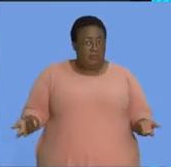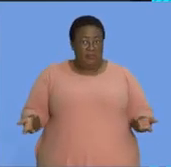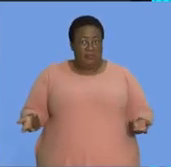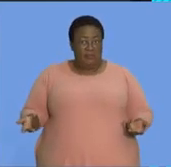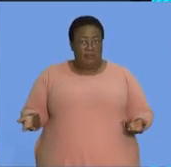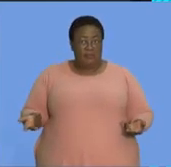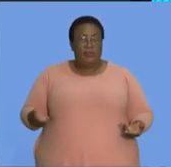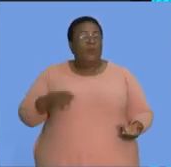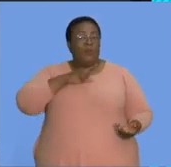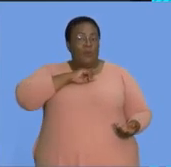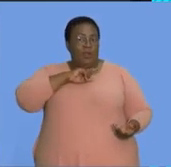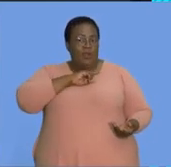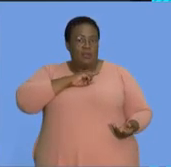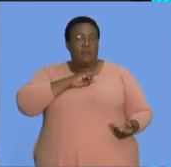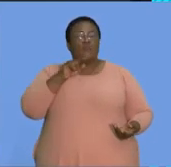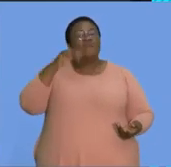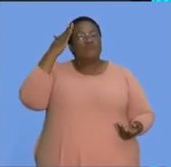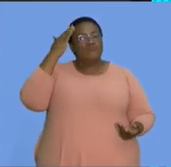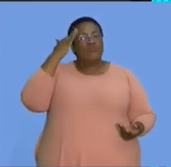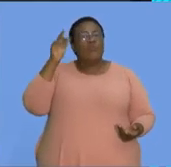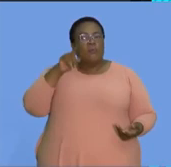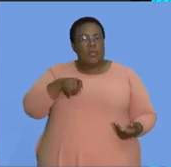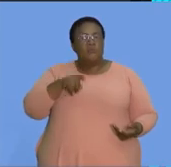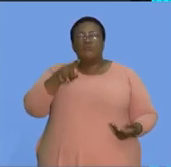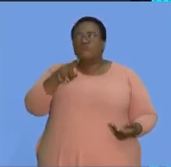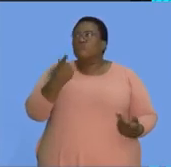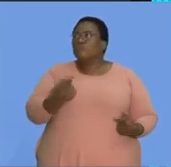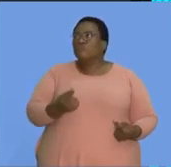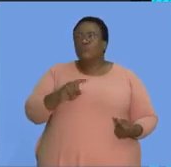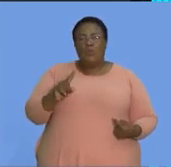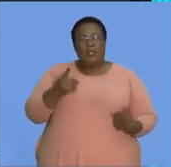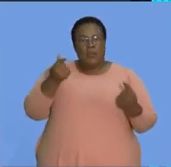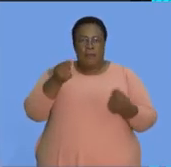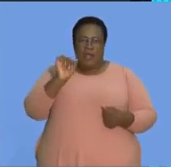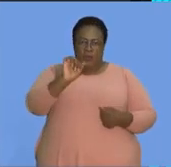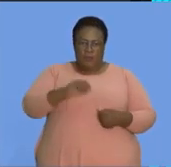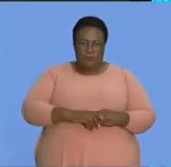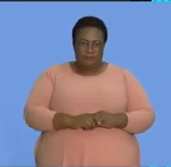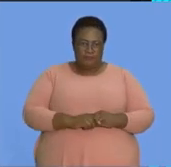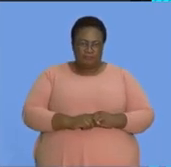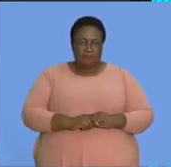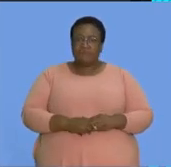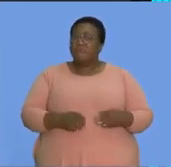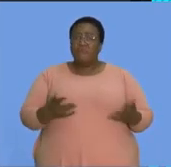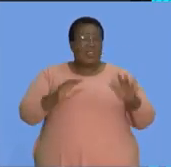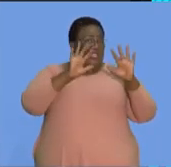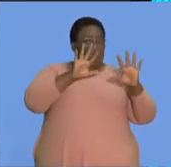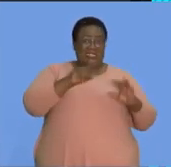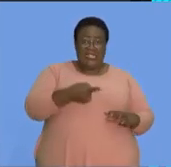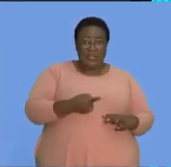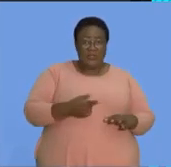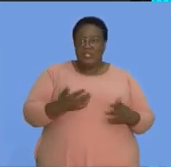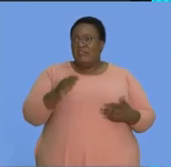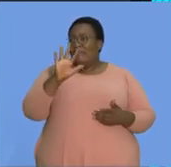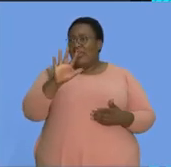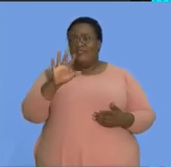really, you need to know what is it that you're going to do with your money. Whether it is 10,000, whether it's